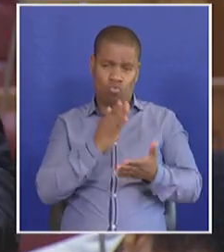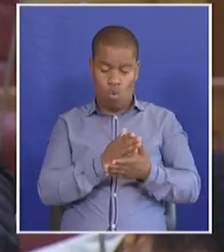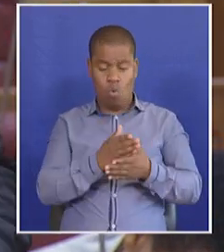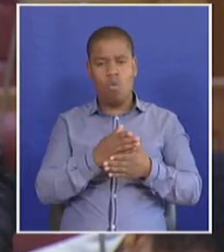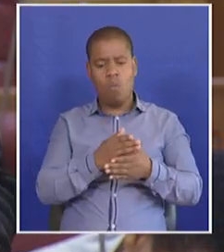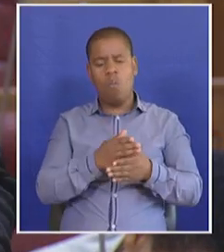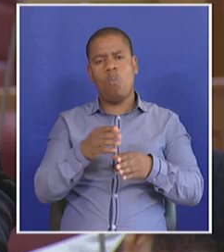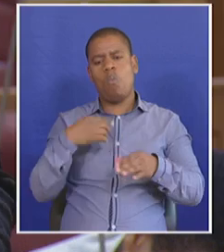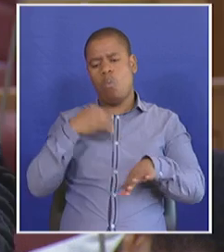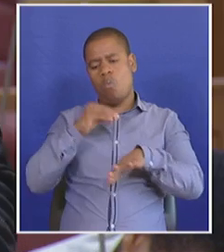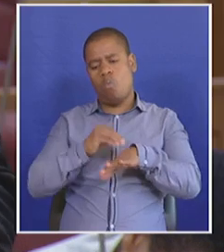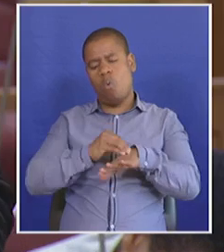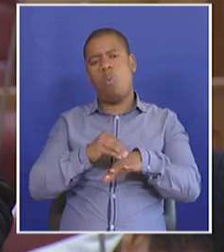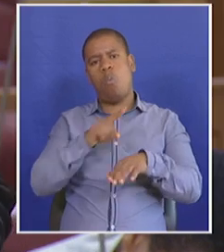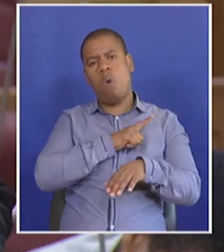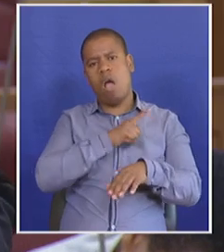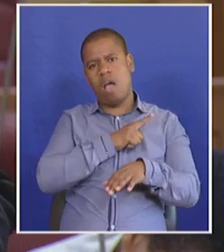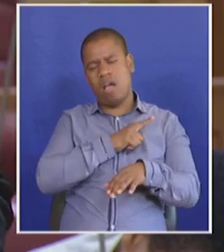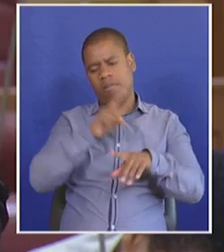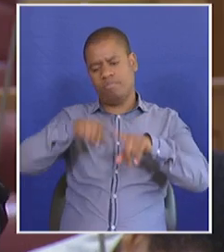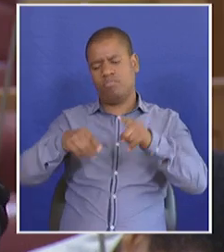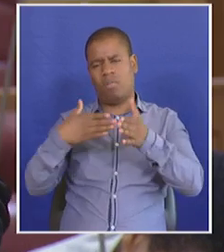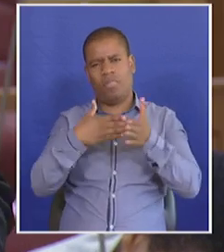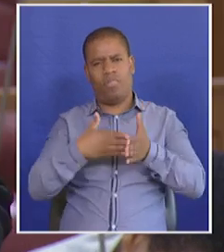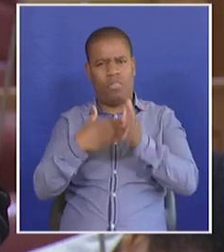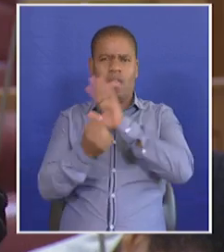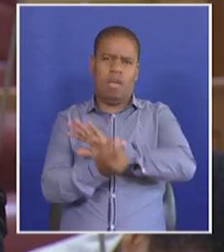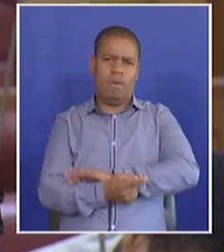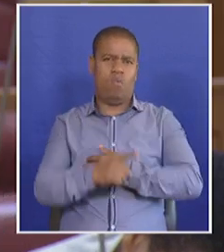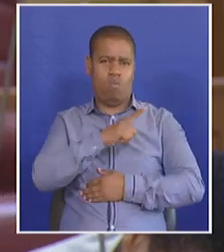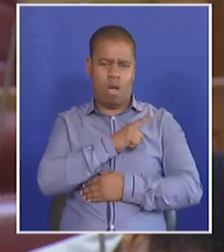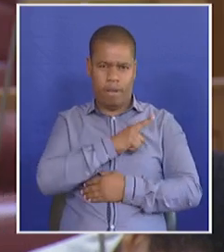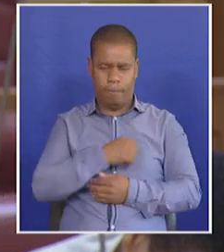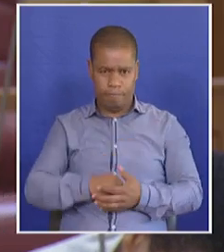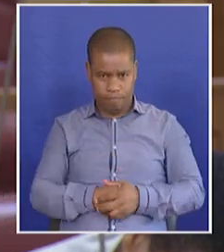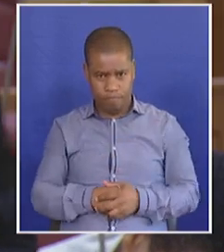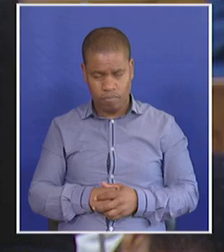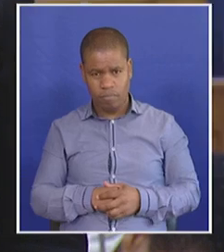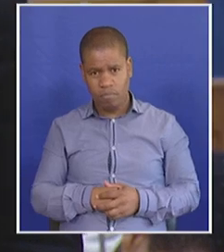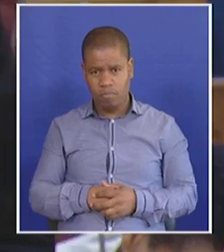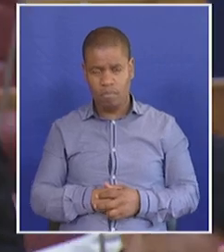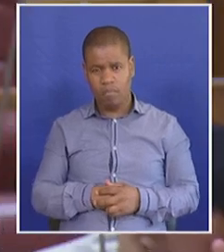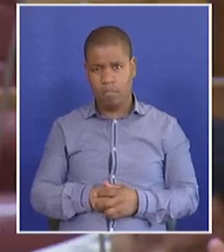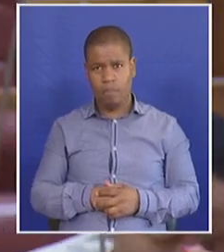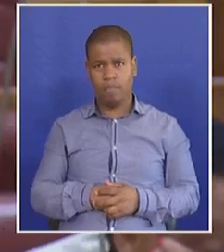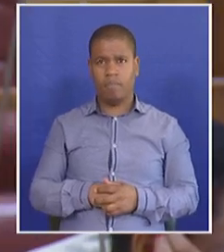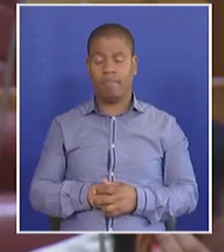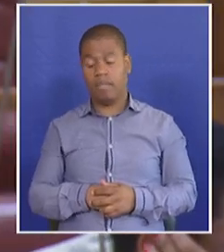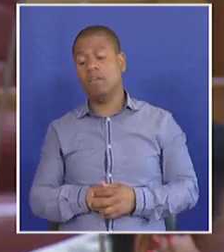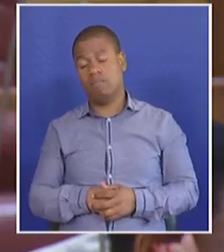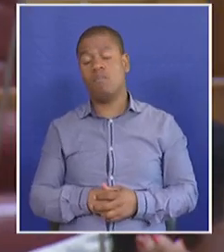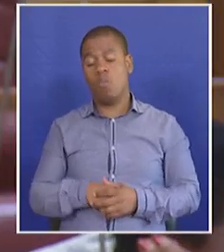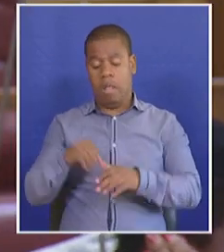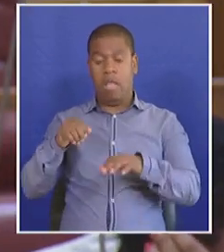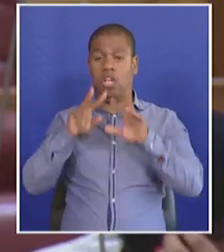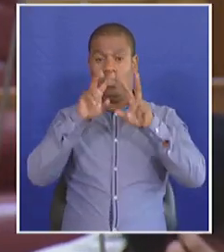why do we have the kind of blockages that we seem to be experiencing and so forth. So as part of the back to